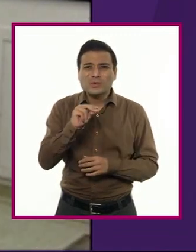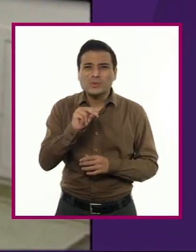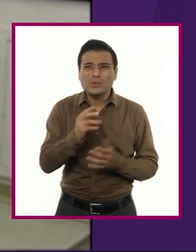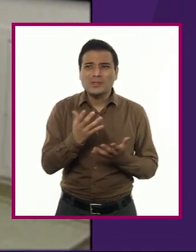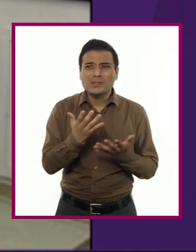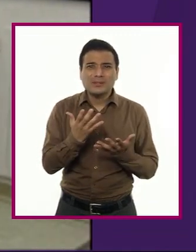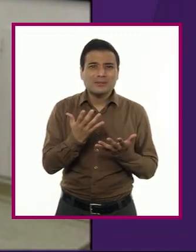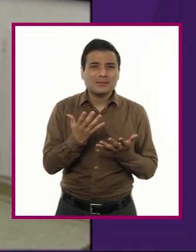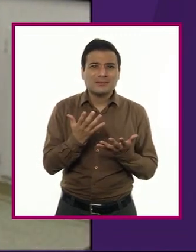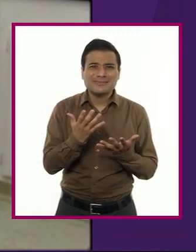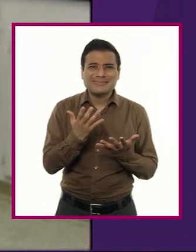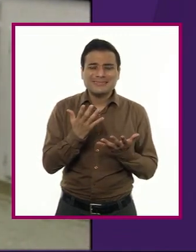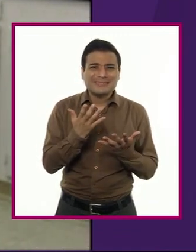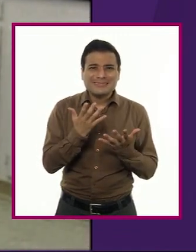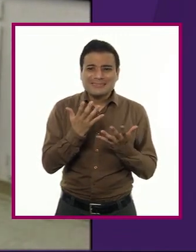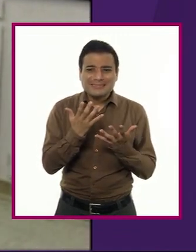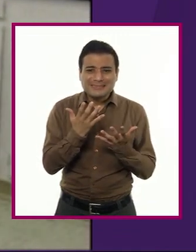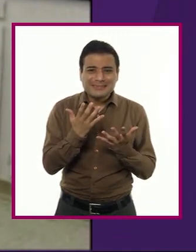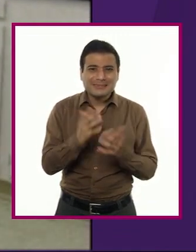Wait.